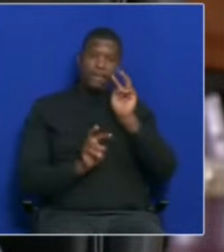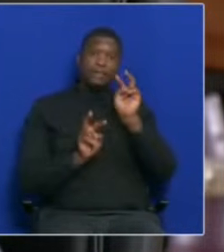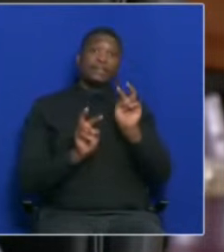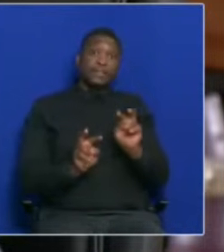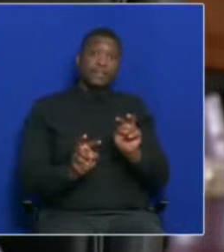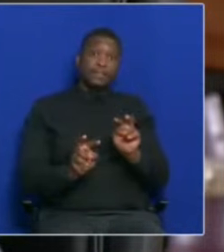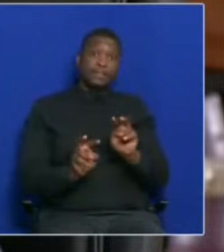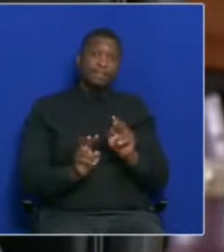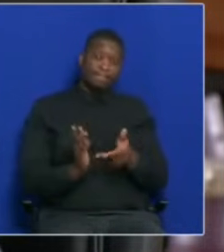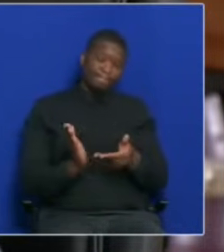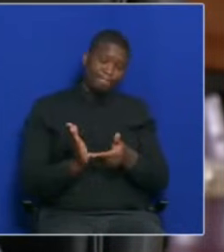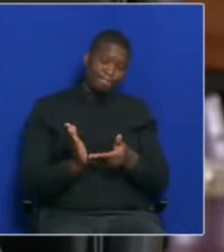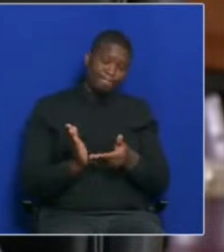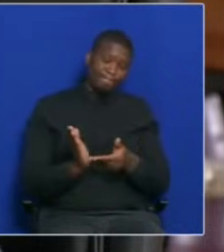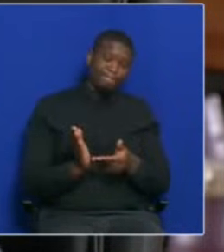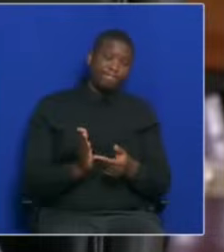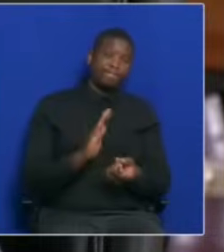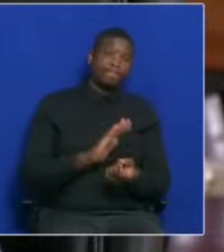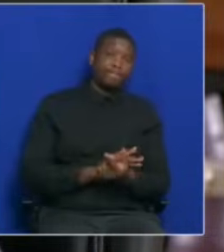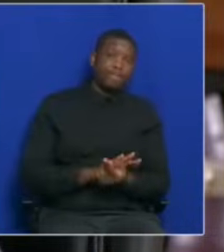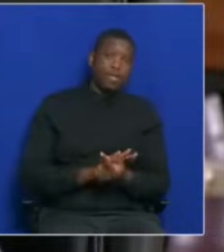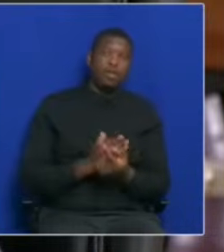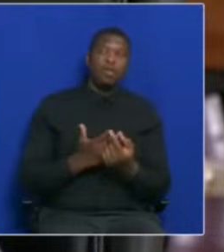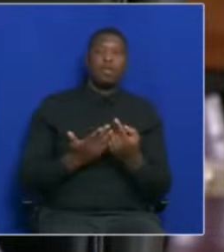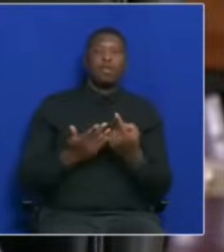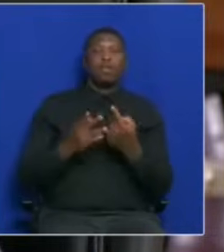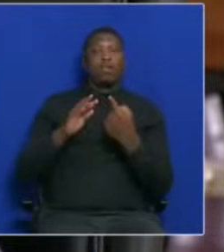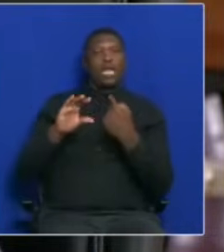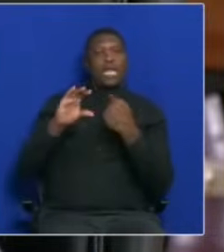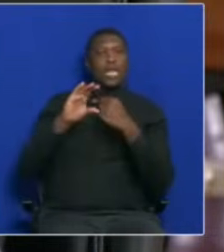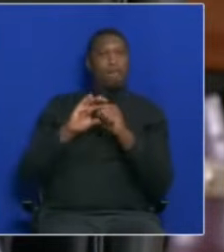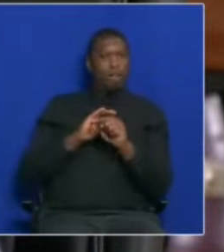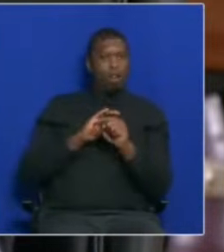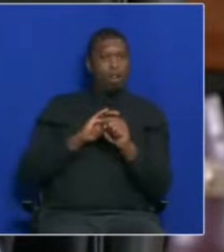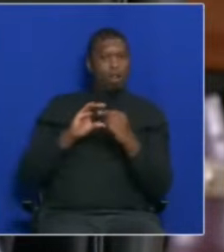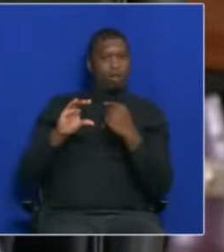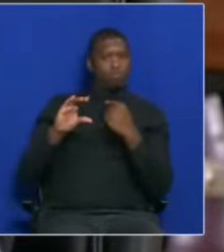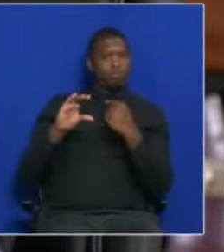is an email that's sent to you,